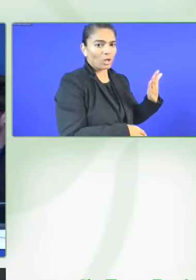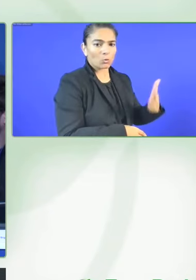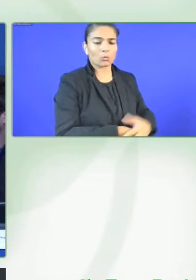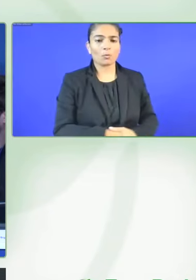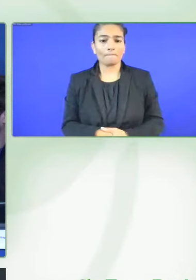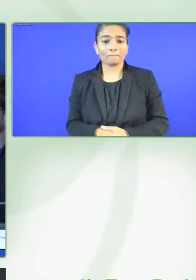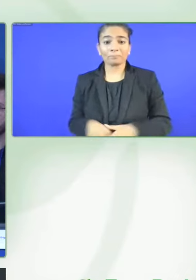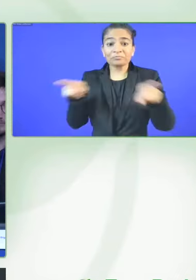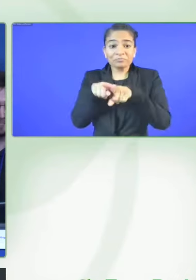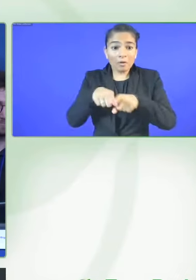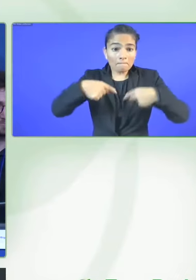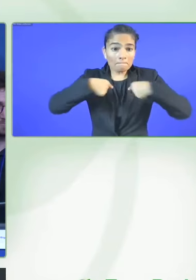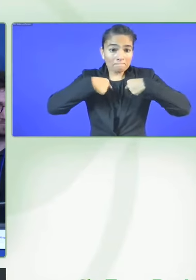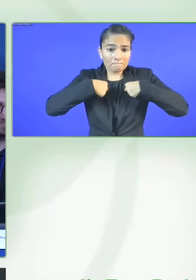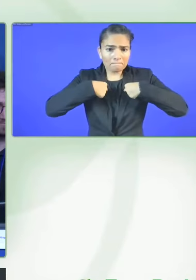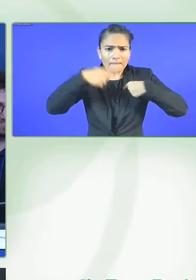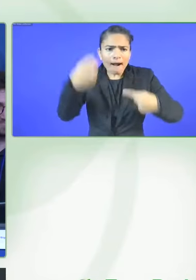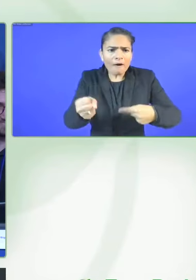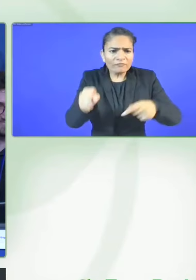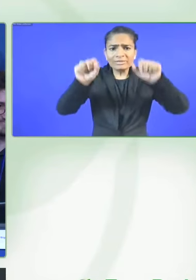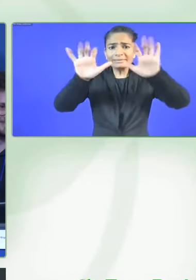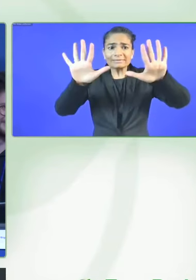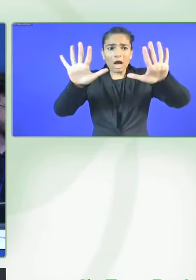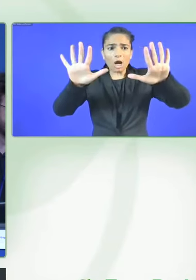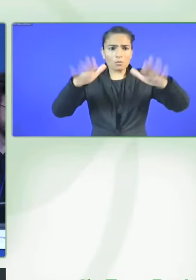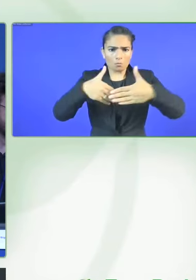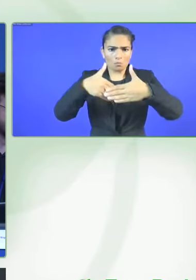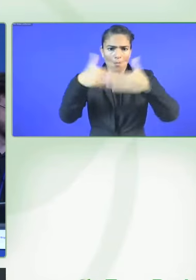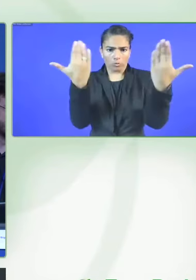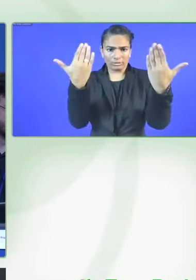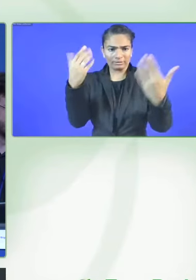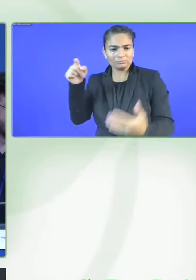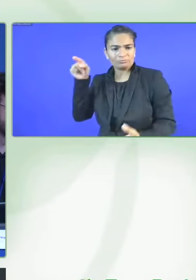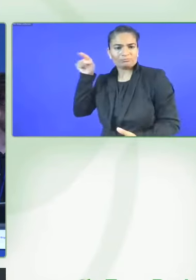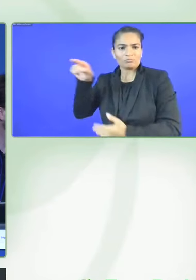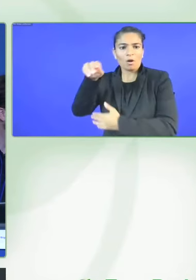but in a corridor near that facade. So don't miss us.